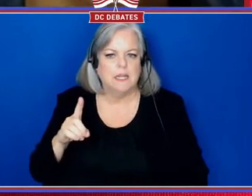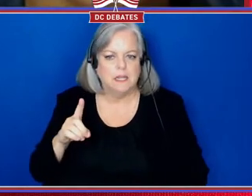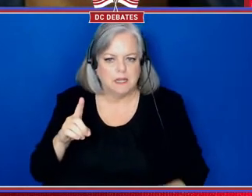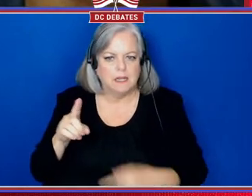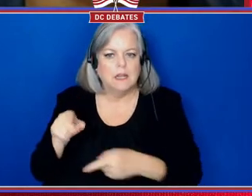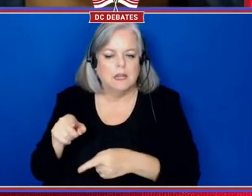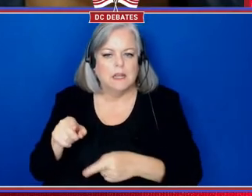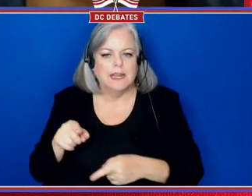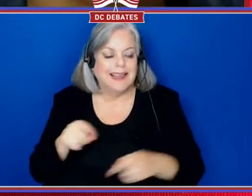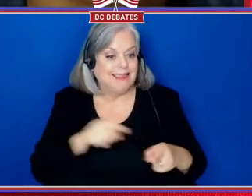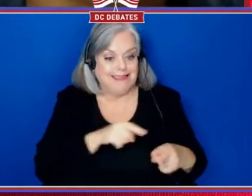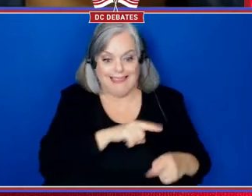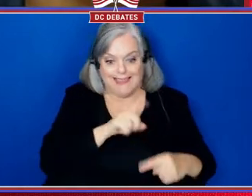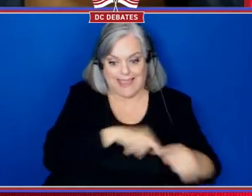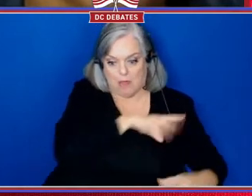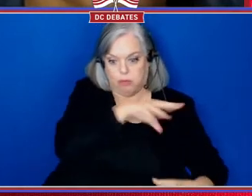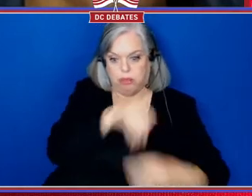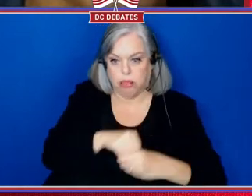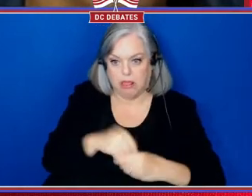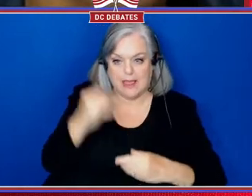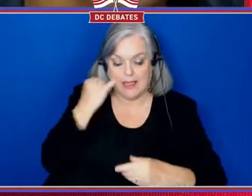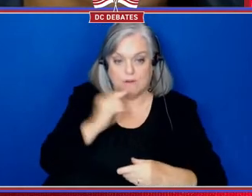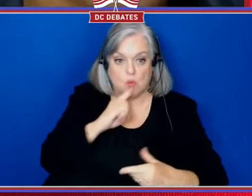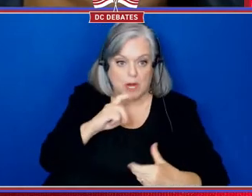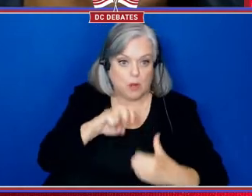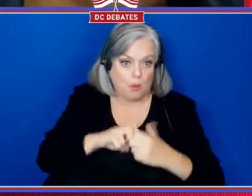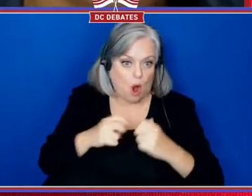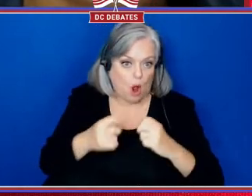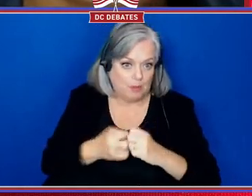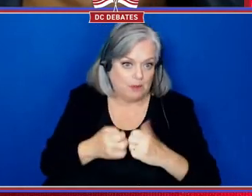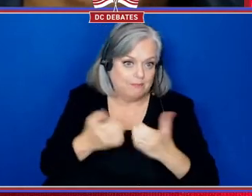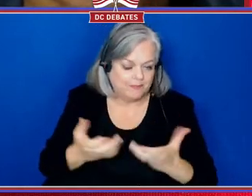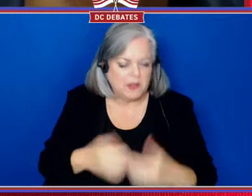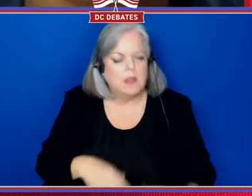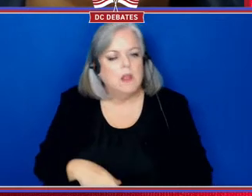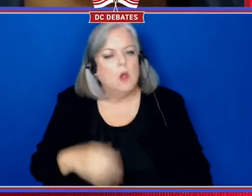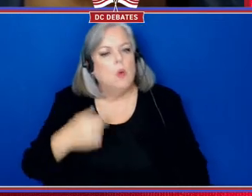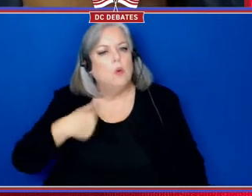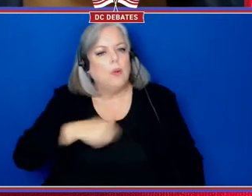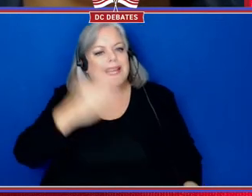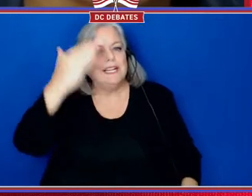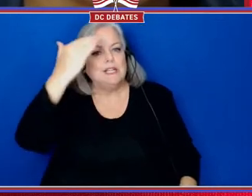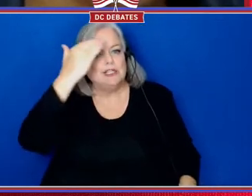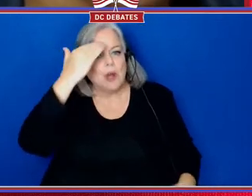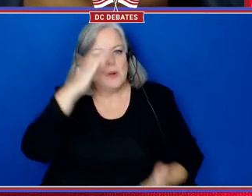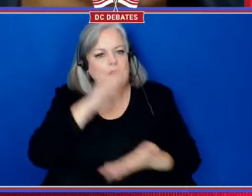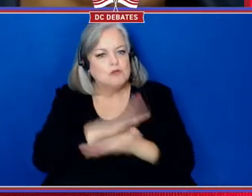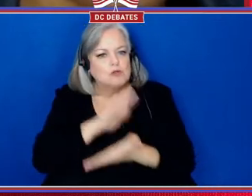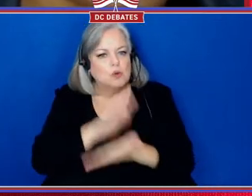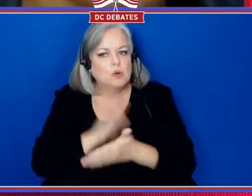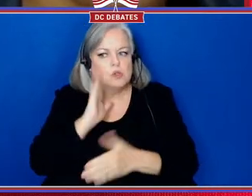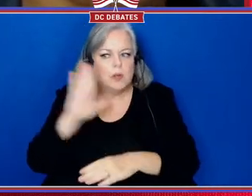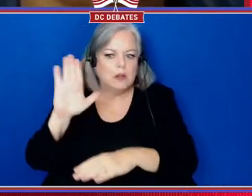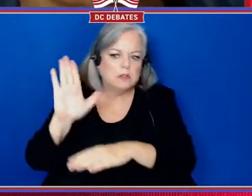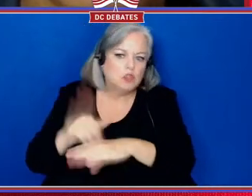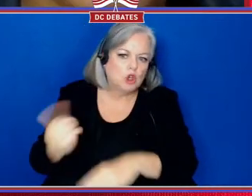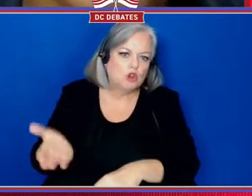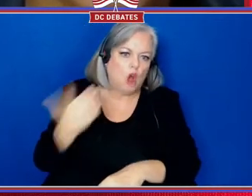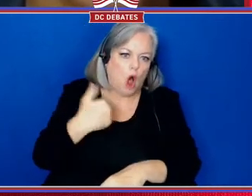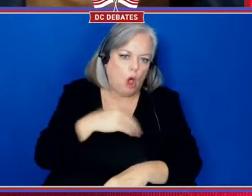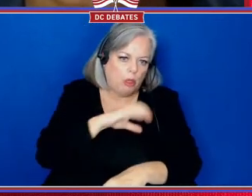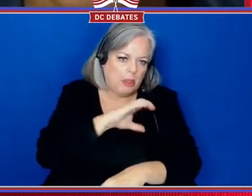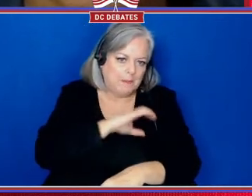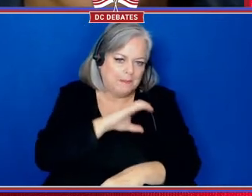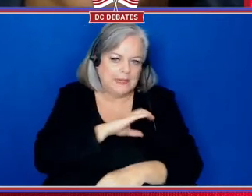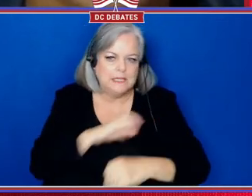there's a real problem there. And we know that schools will call on the police. So do you want a beat